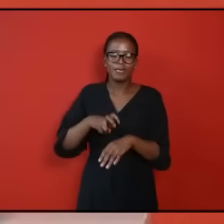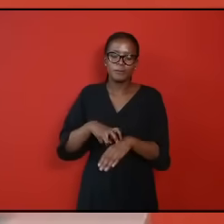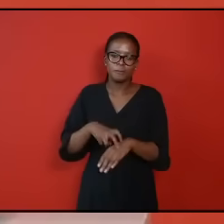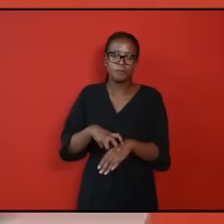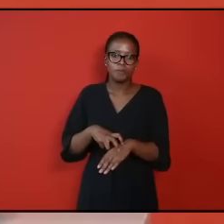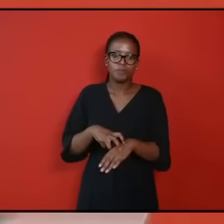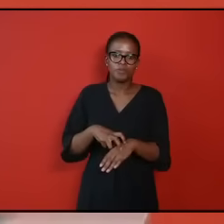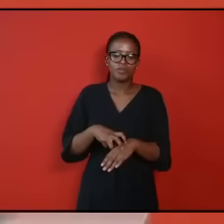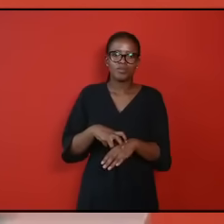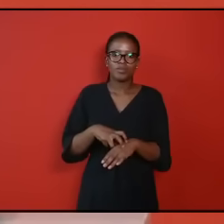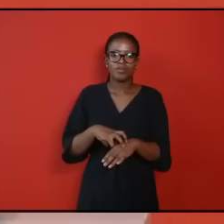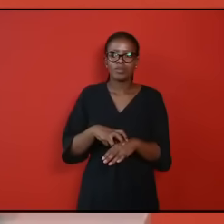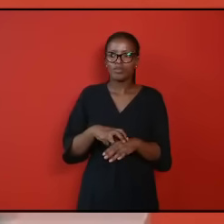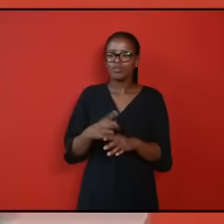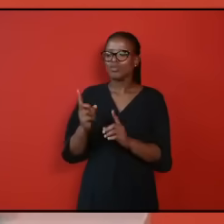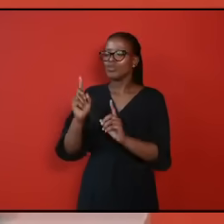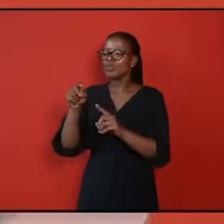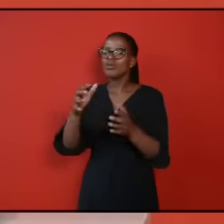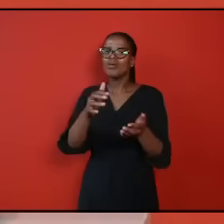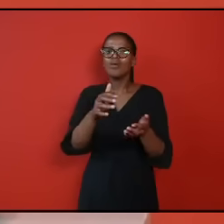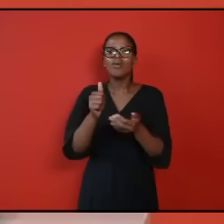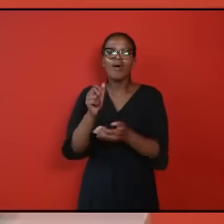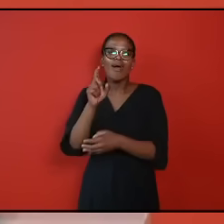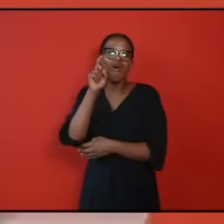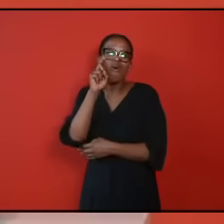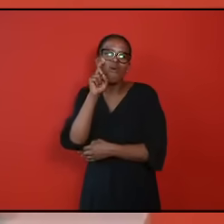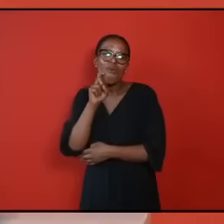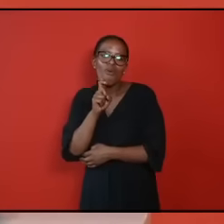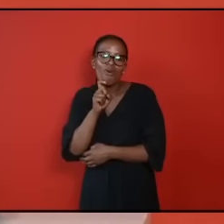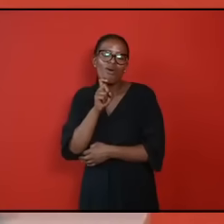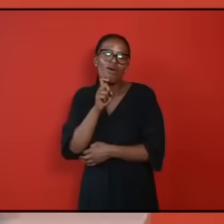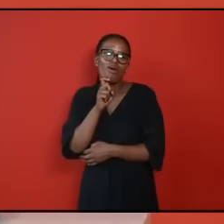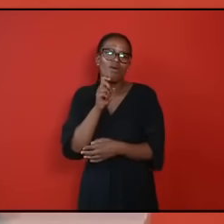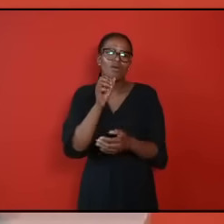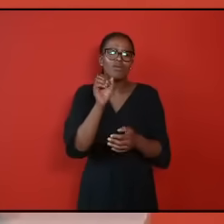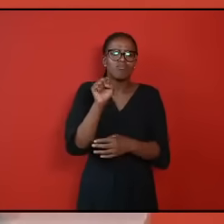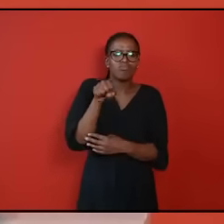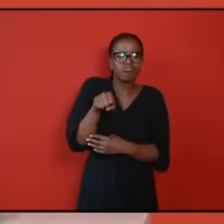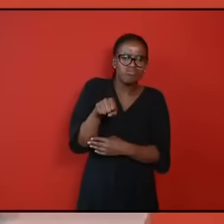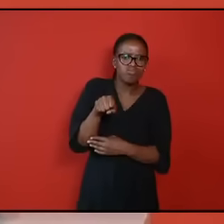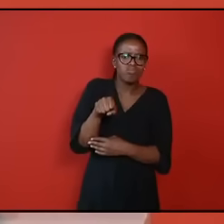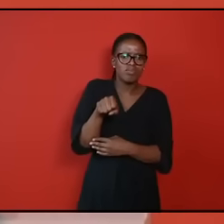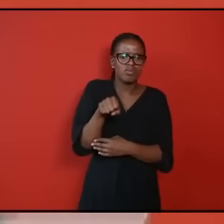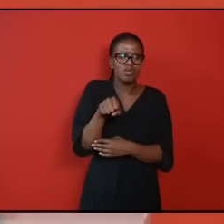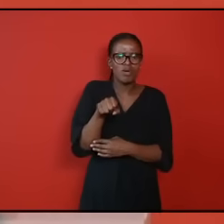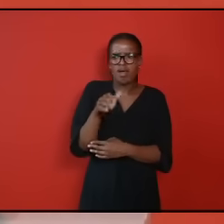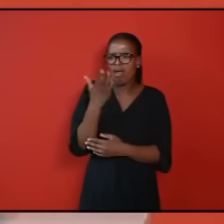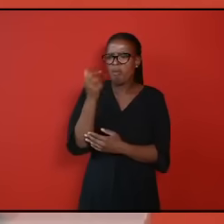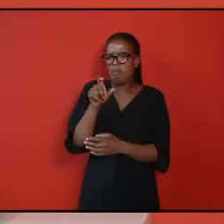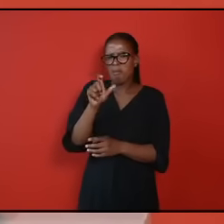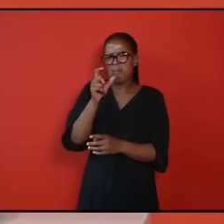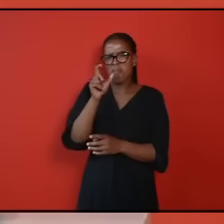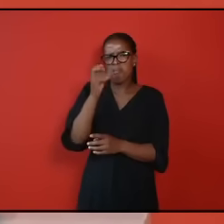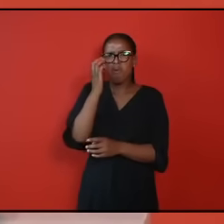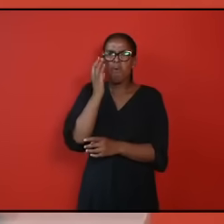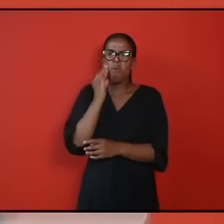But you take Buma Gogo, Unalamutumala machine, Uzalon. Machine. I got a